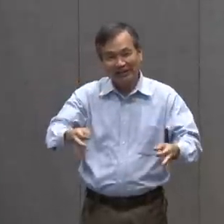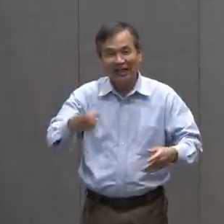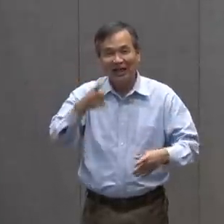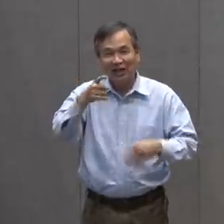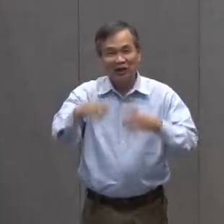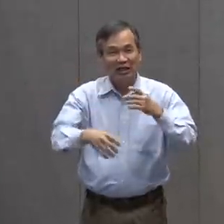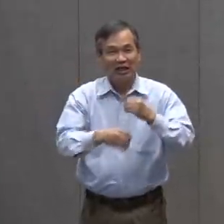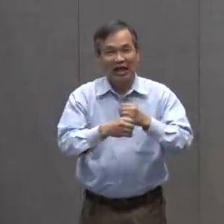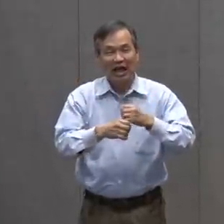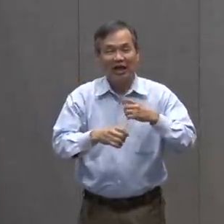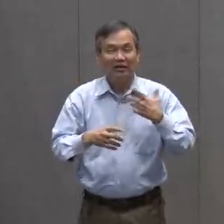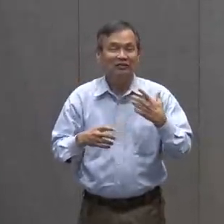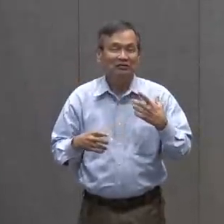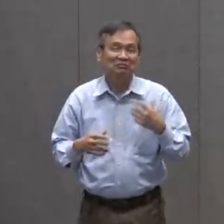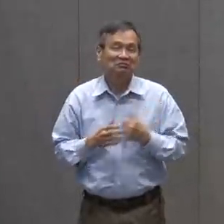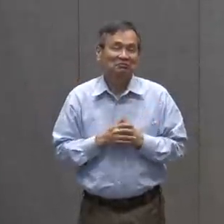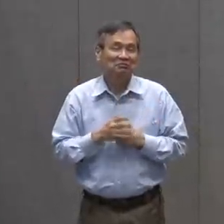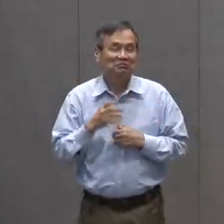multiplication in there. Yeah. So